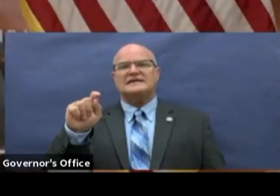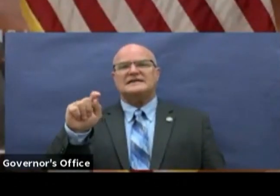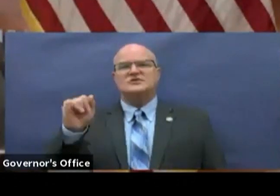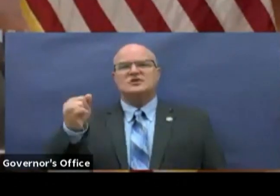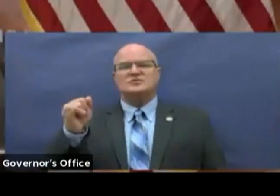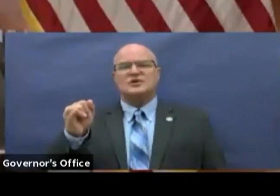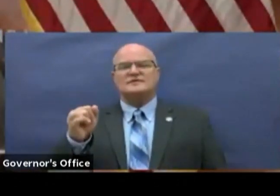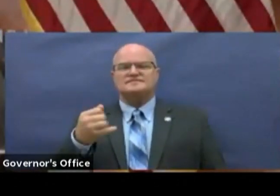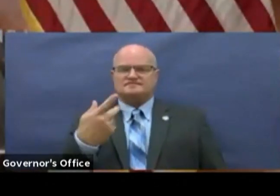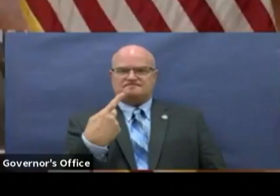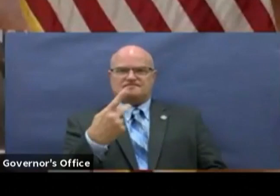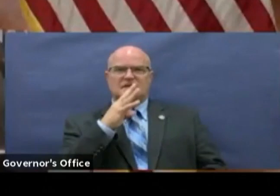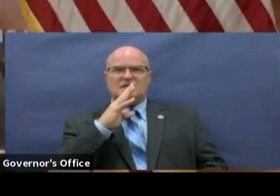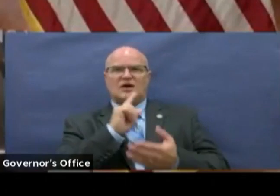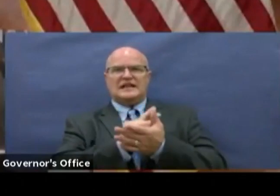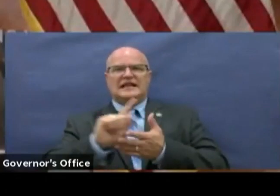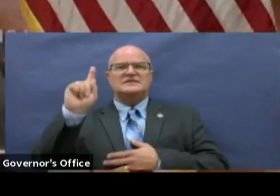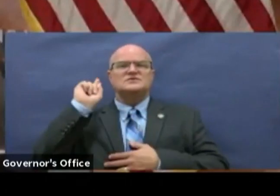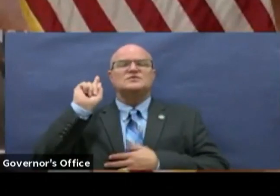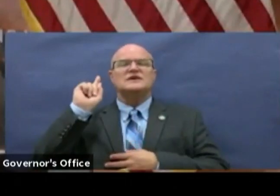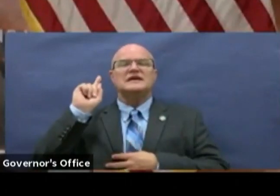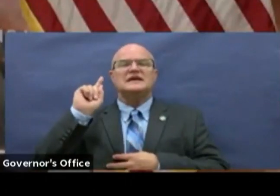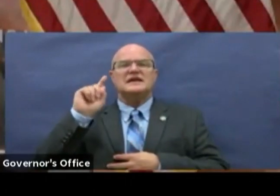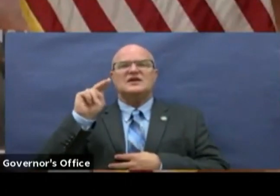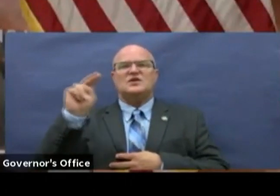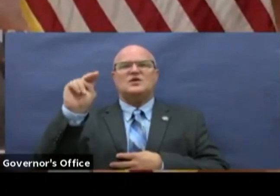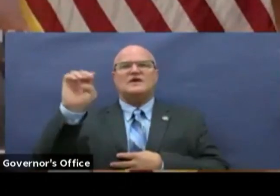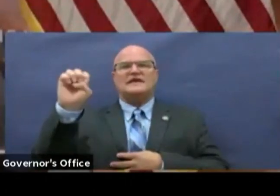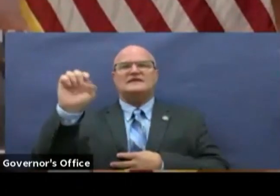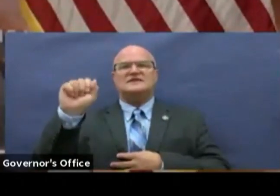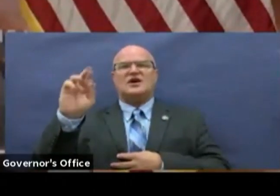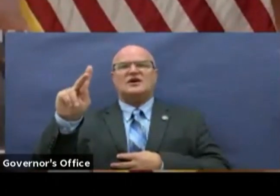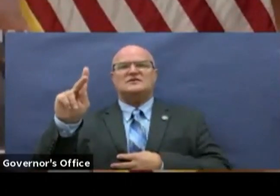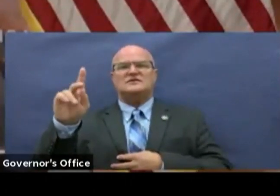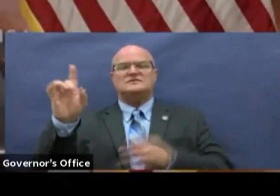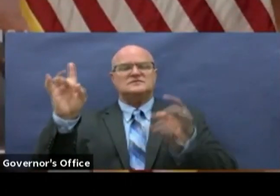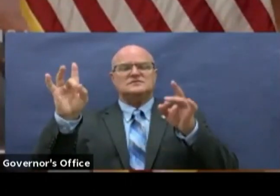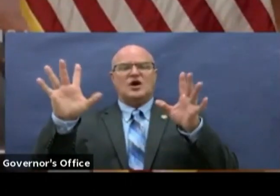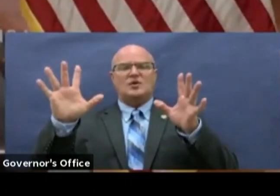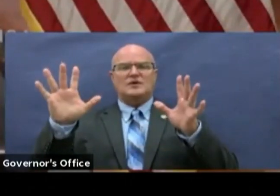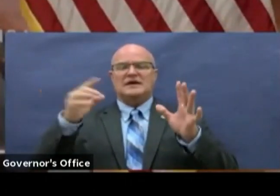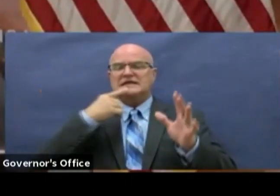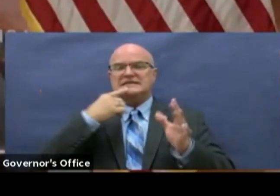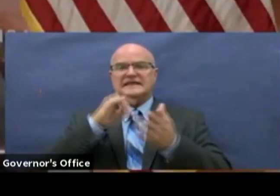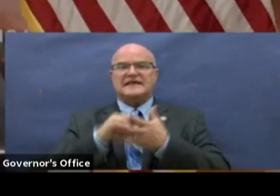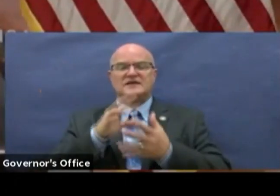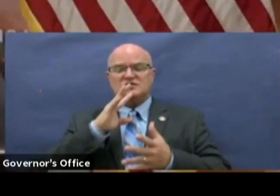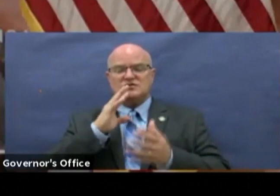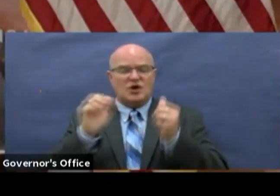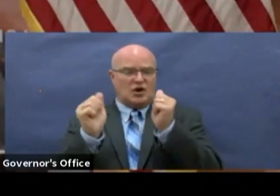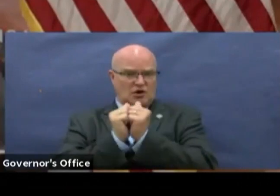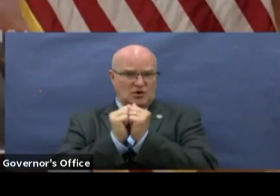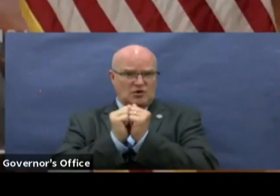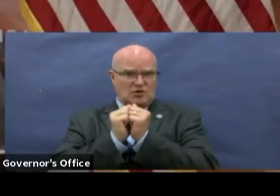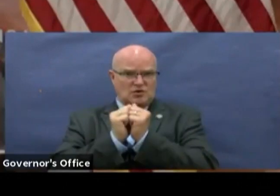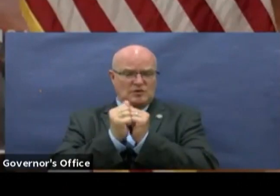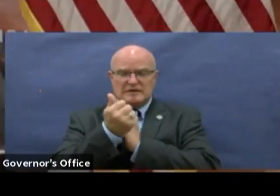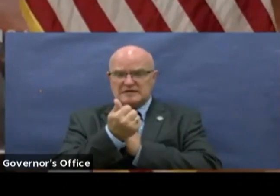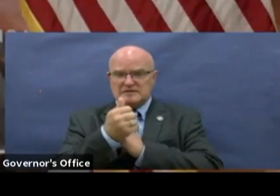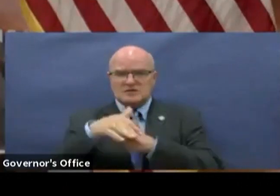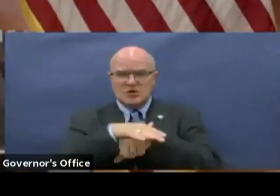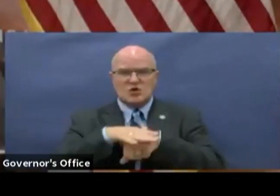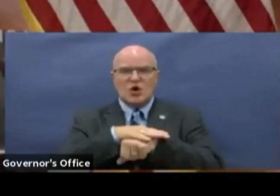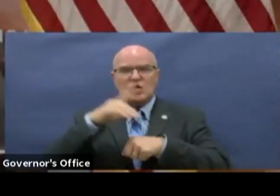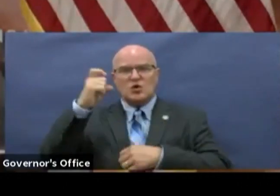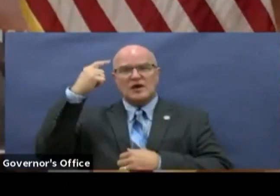week, and Northeast Arkansas was doing horribly, and you said that you had talked to some local government as well as